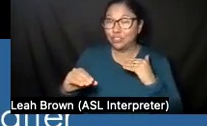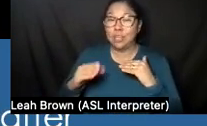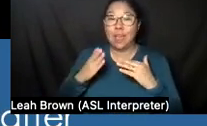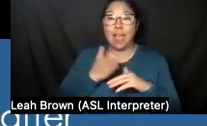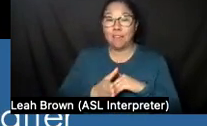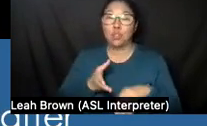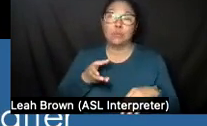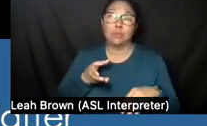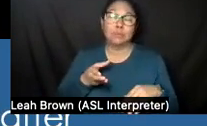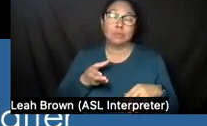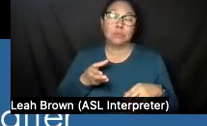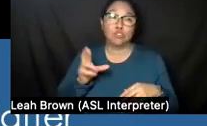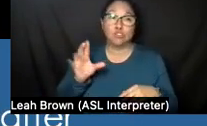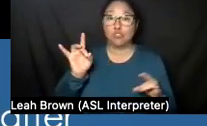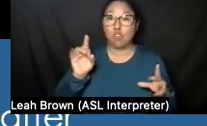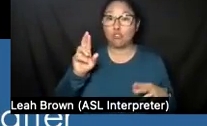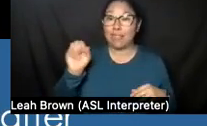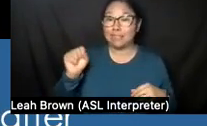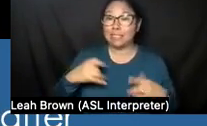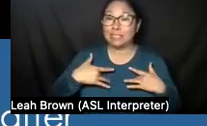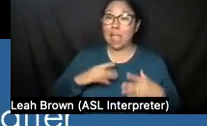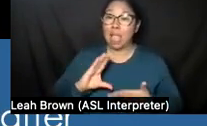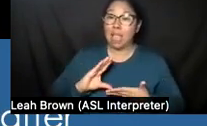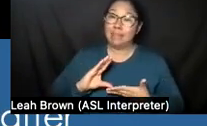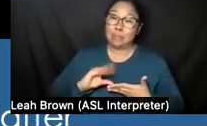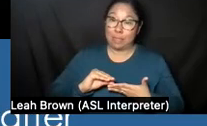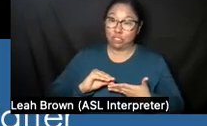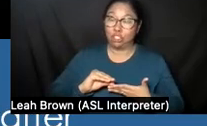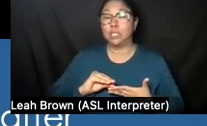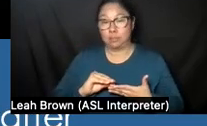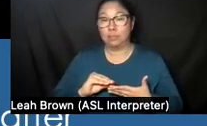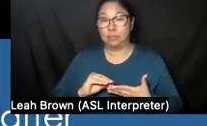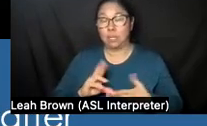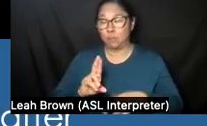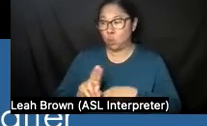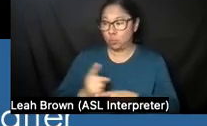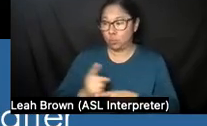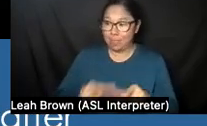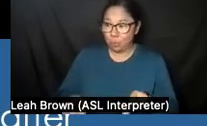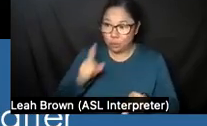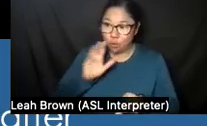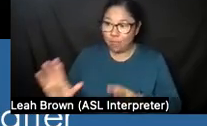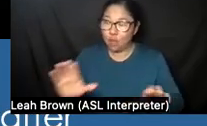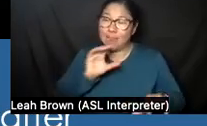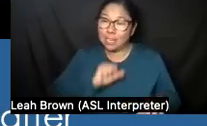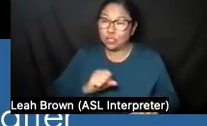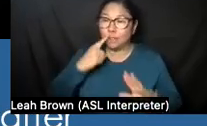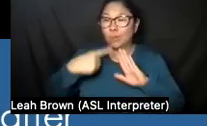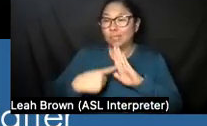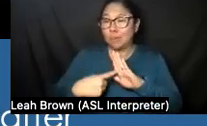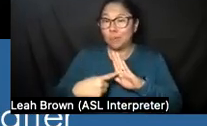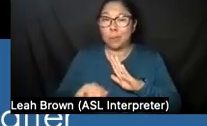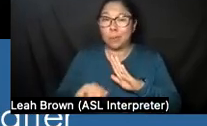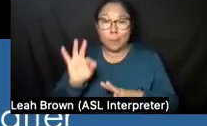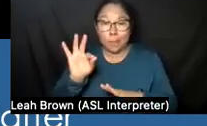Use compliance checks. That means using simple and appropriate language for their age. Some examples are to pick up thrown items,